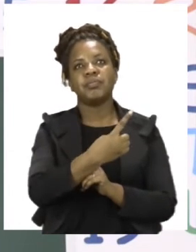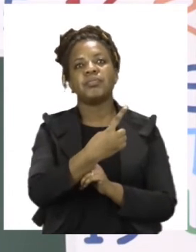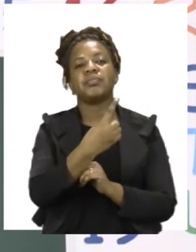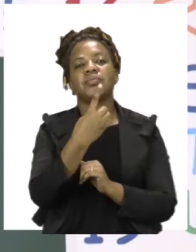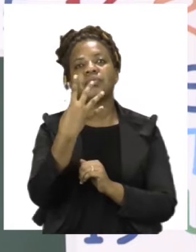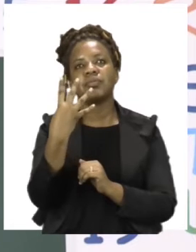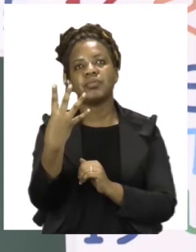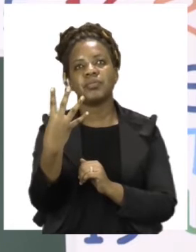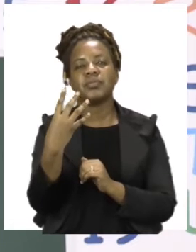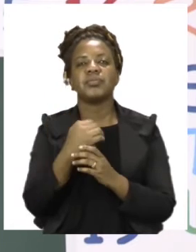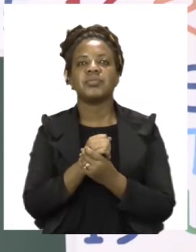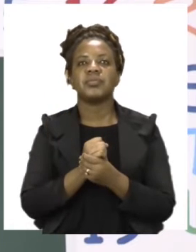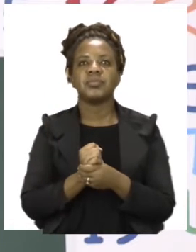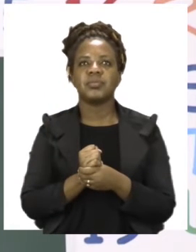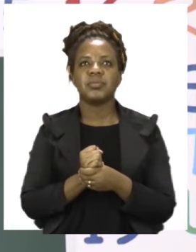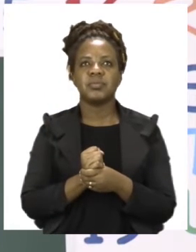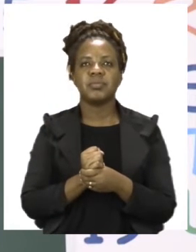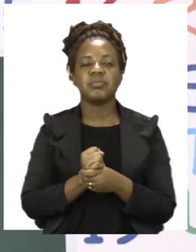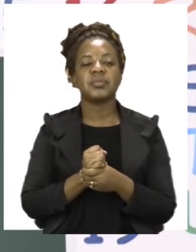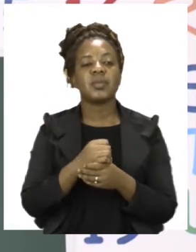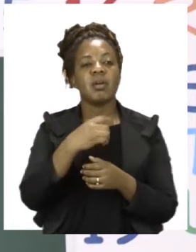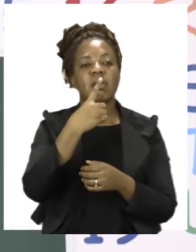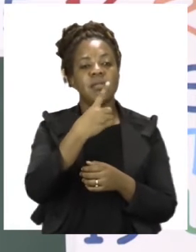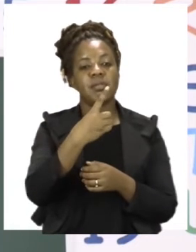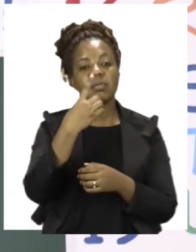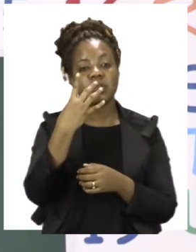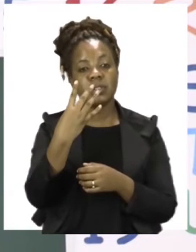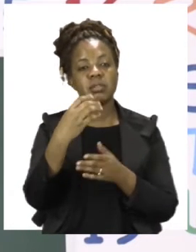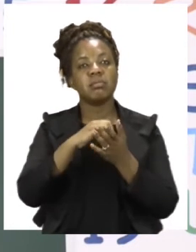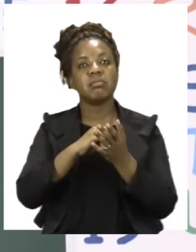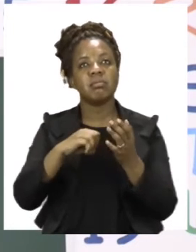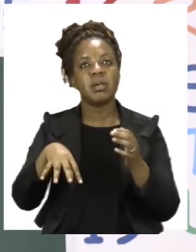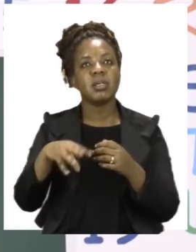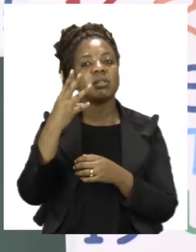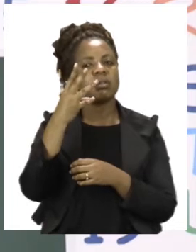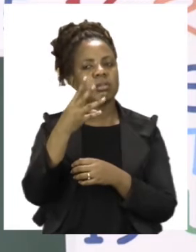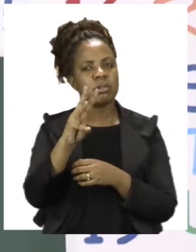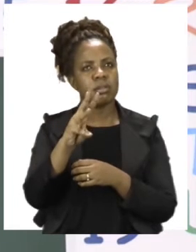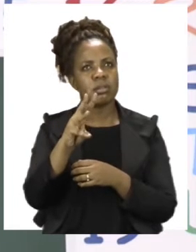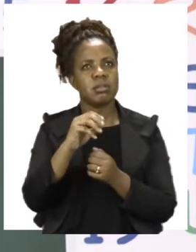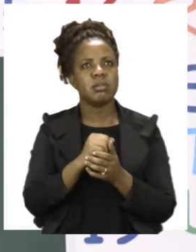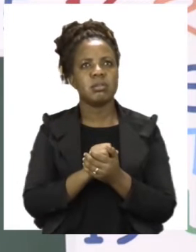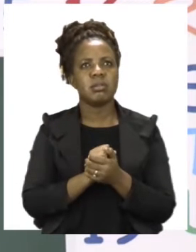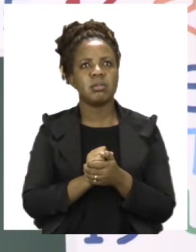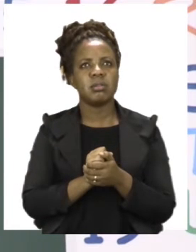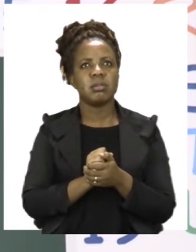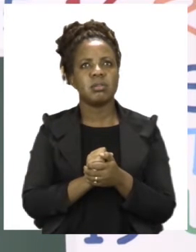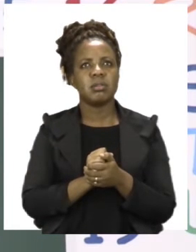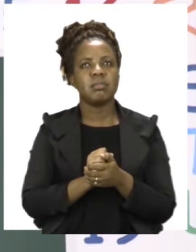say 14 minus 6. 14 minus